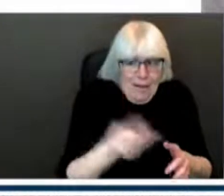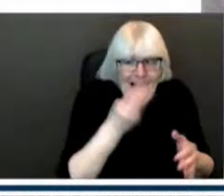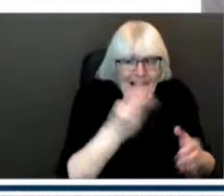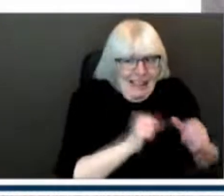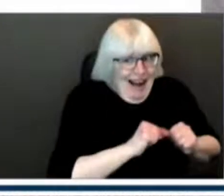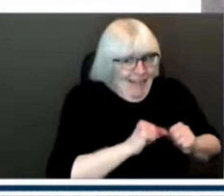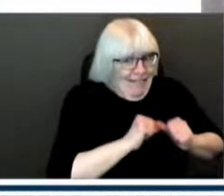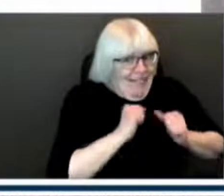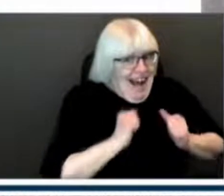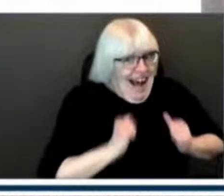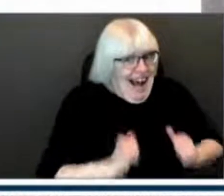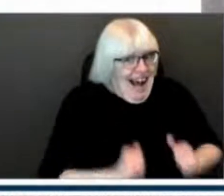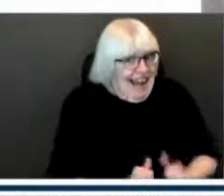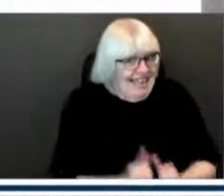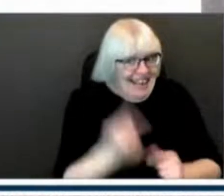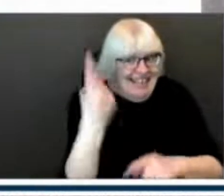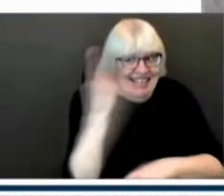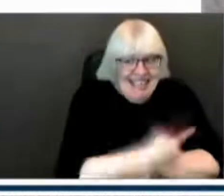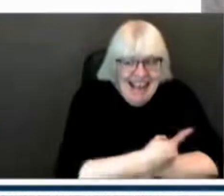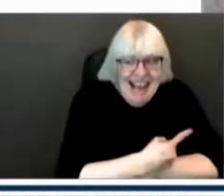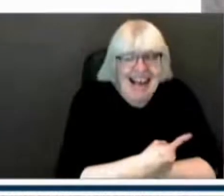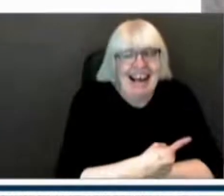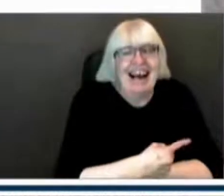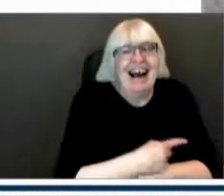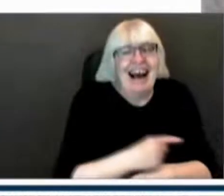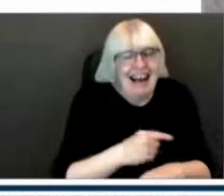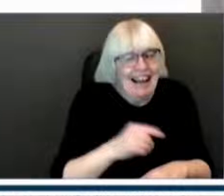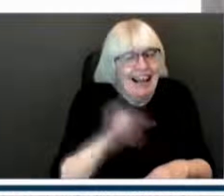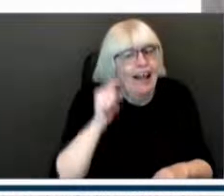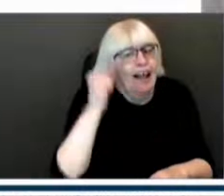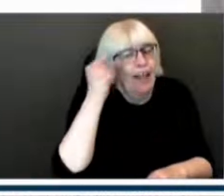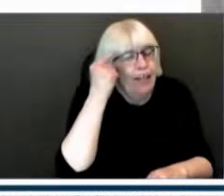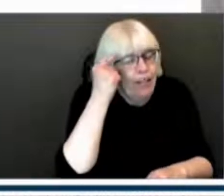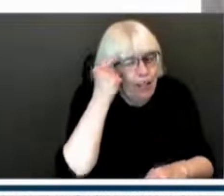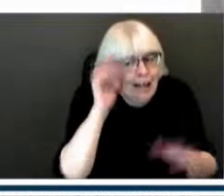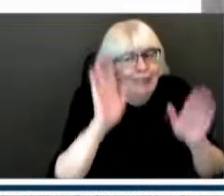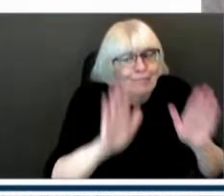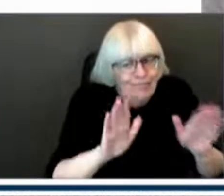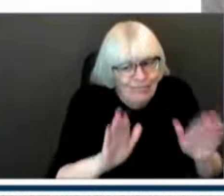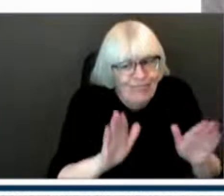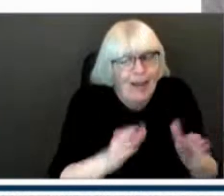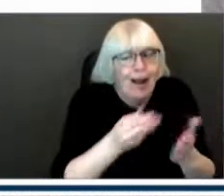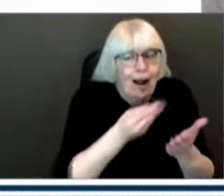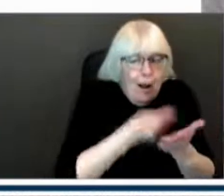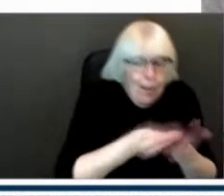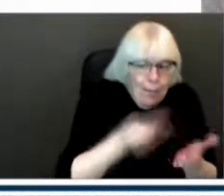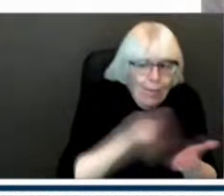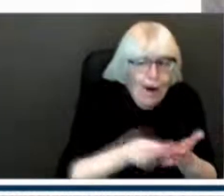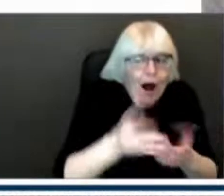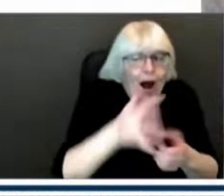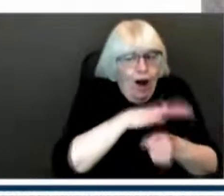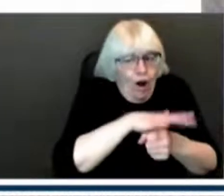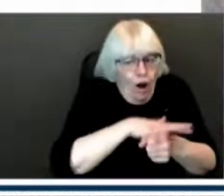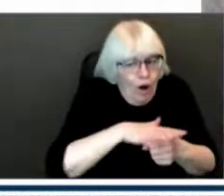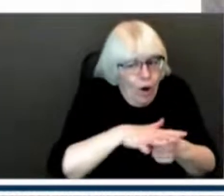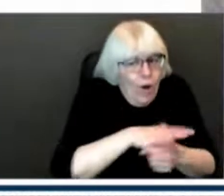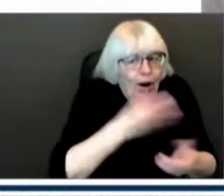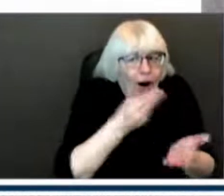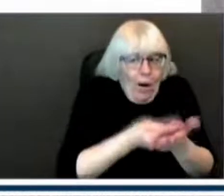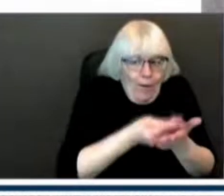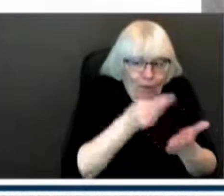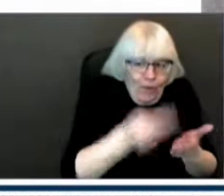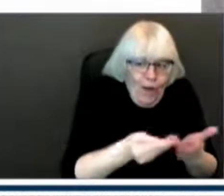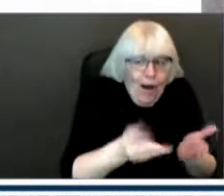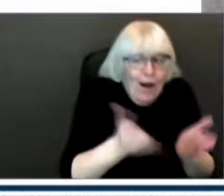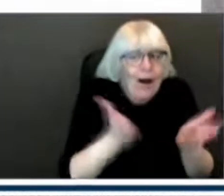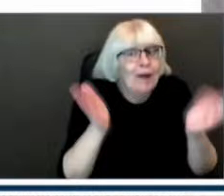Nova Scotians to think local when making purchases. Our small businesses have certainly been